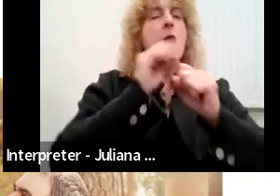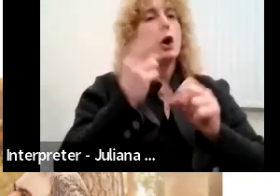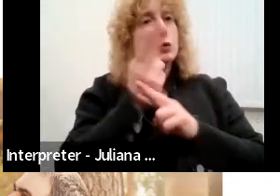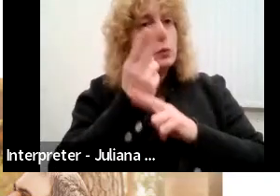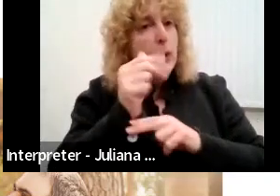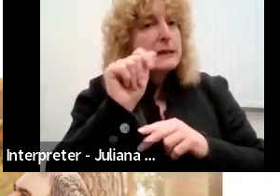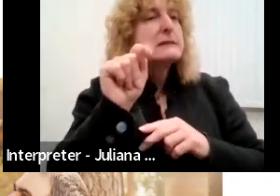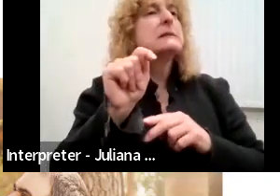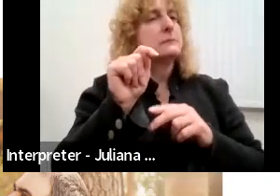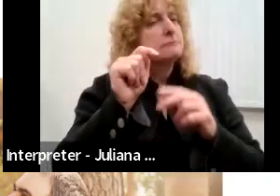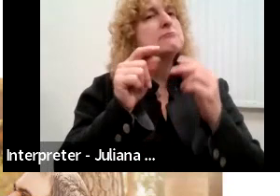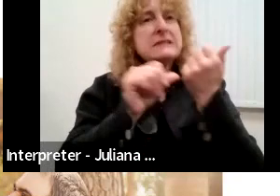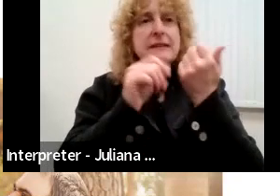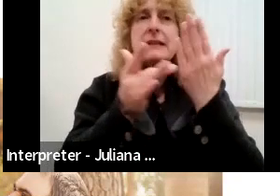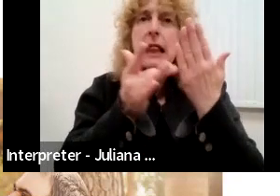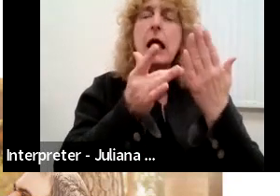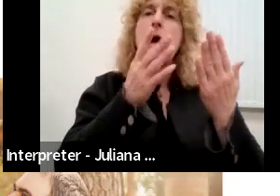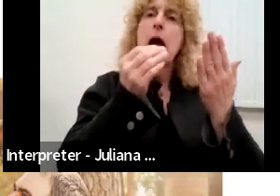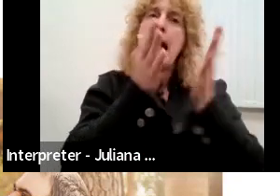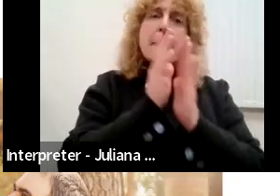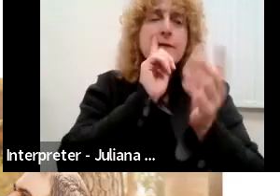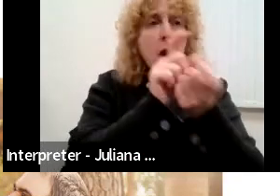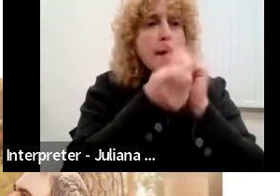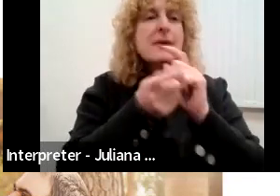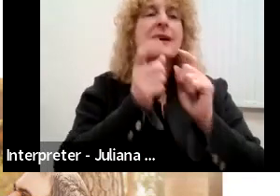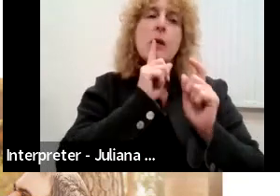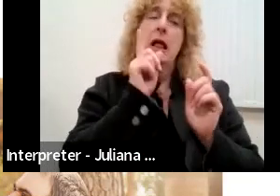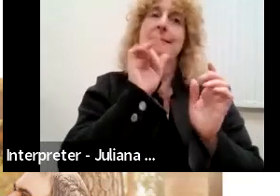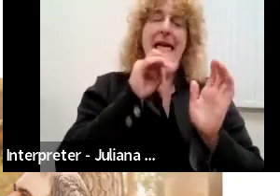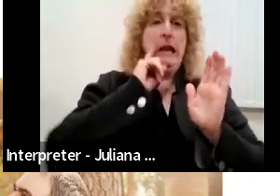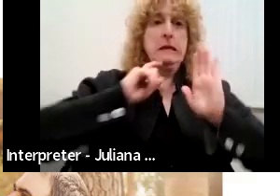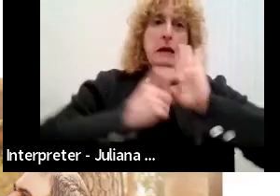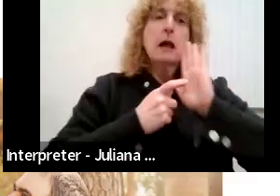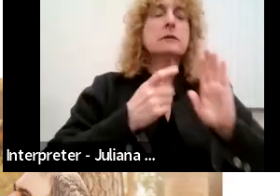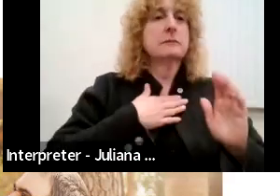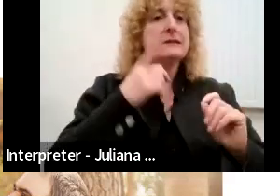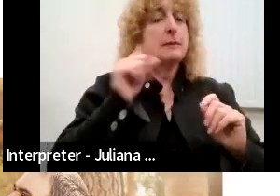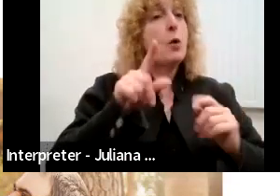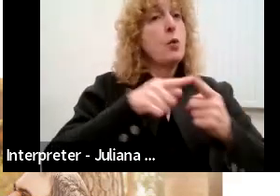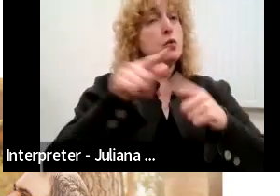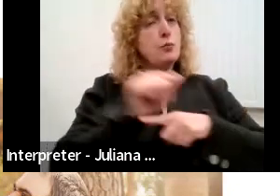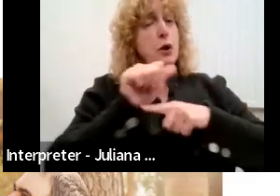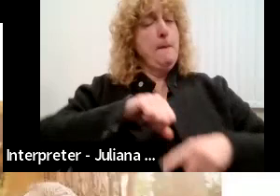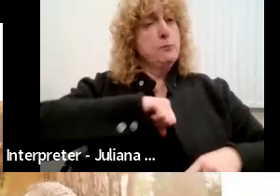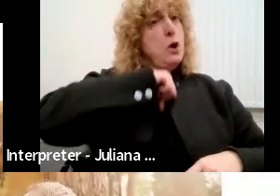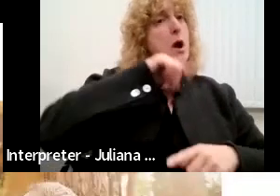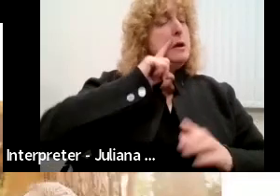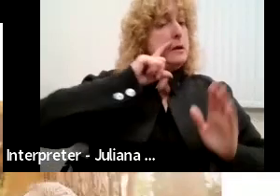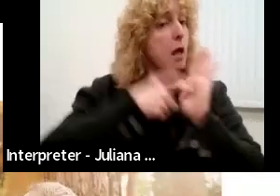accommodations does acknowledge your disability. So when you're practicing pride and acknowledging your disability, then